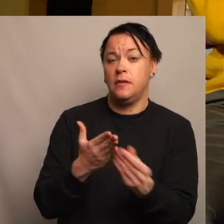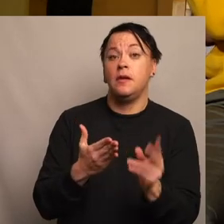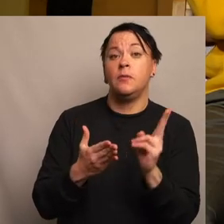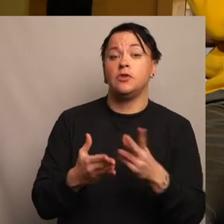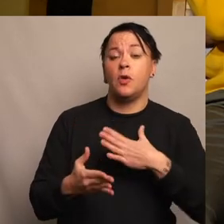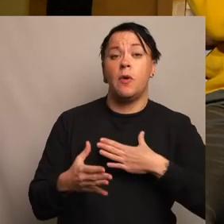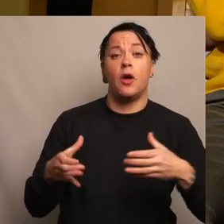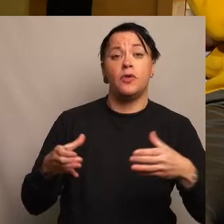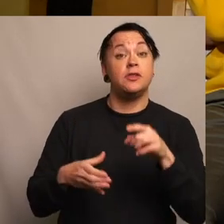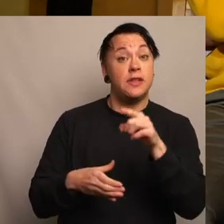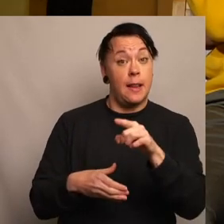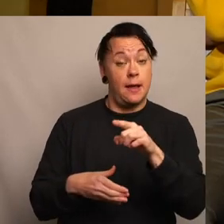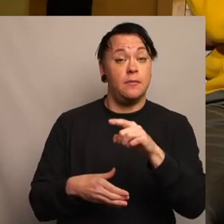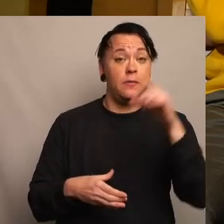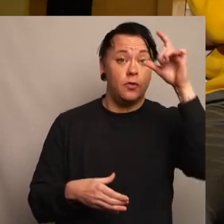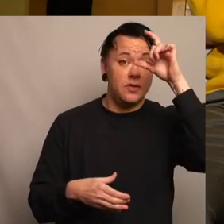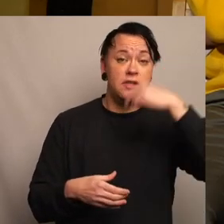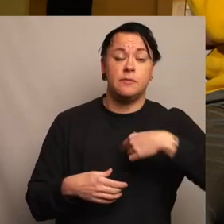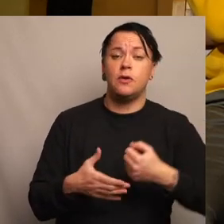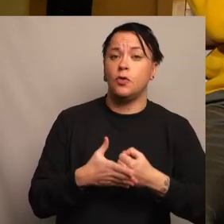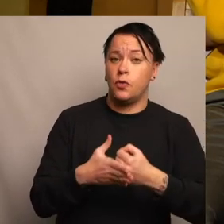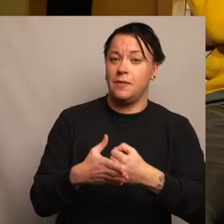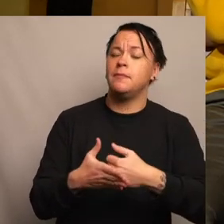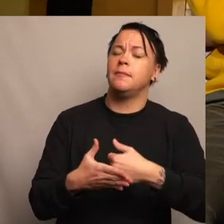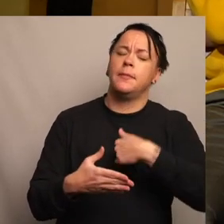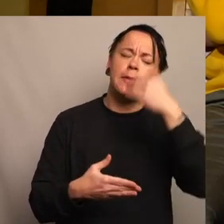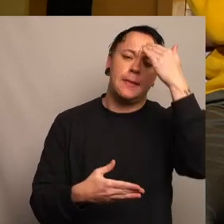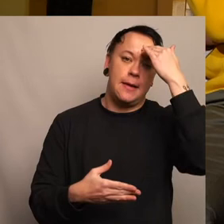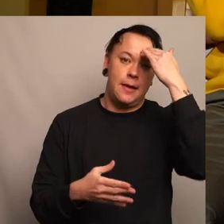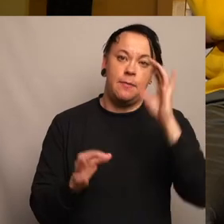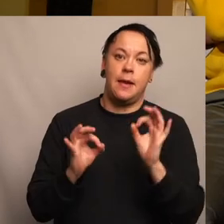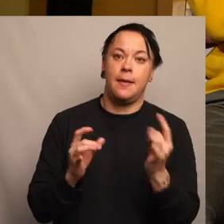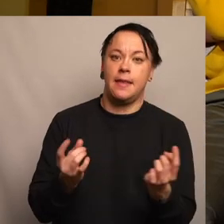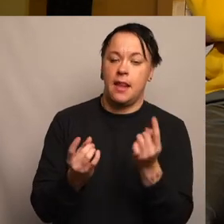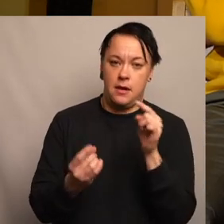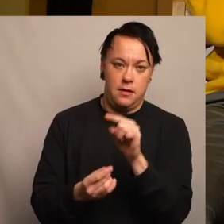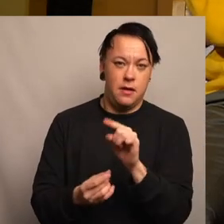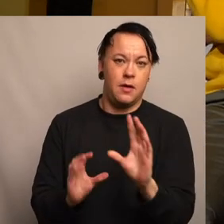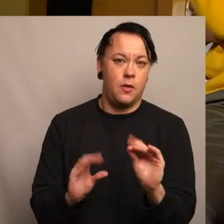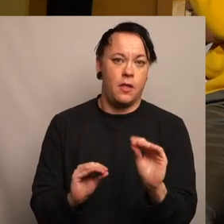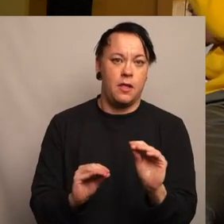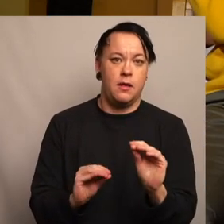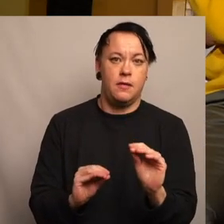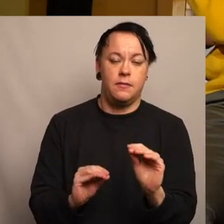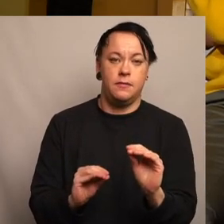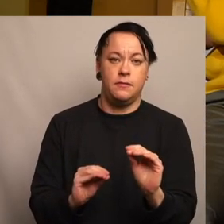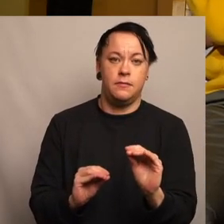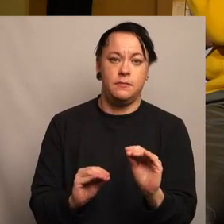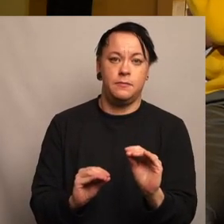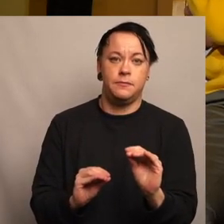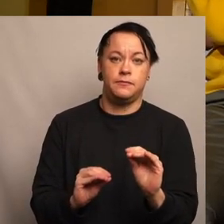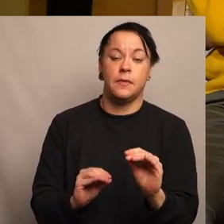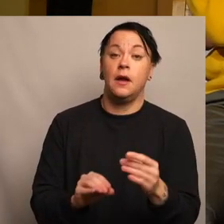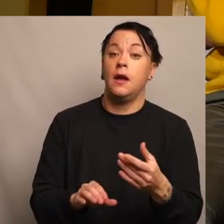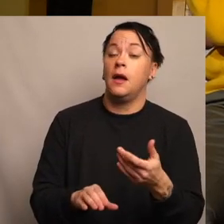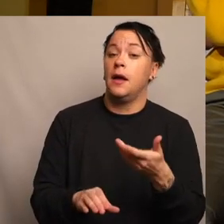also. So I know very well what's going on, and still I have an organization that already started before I moved